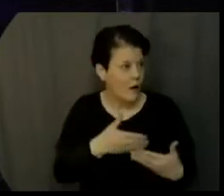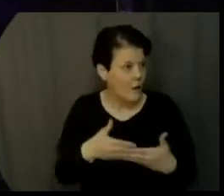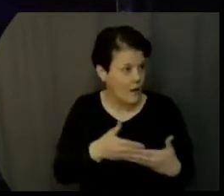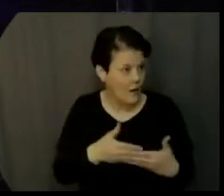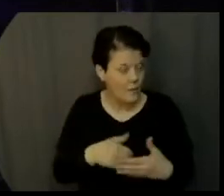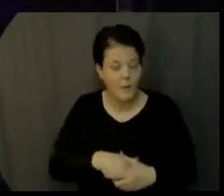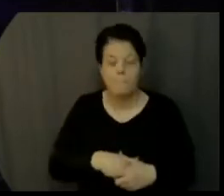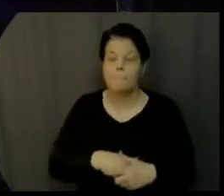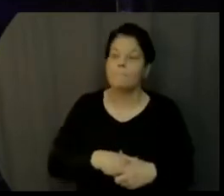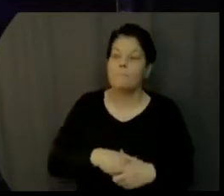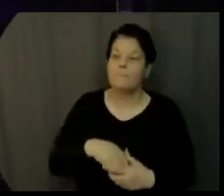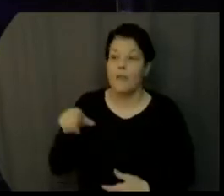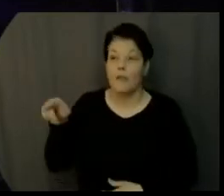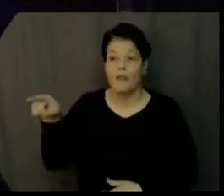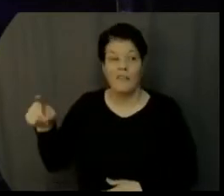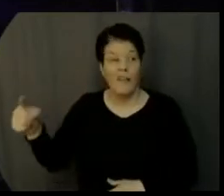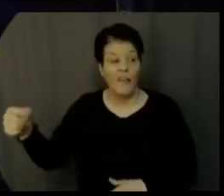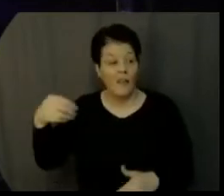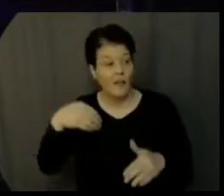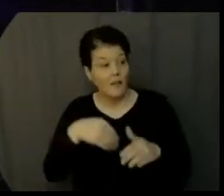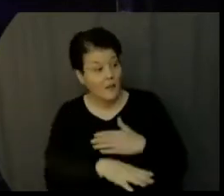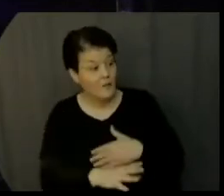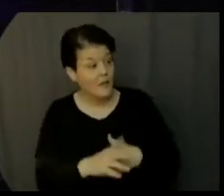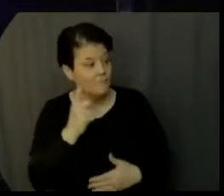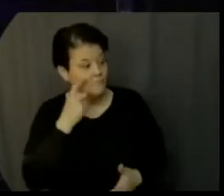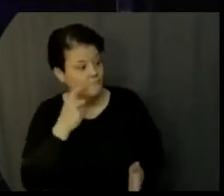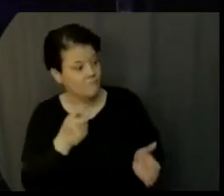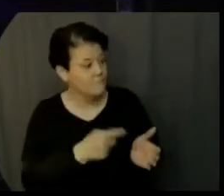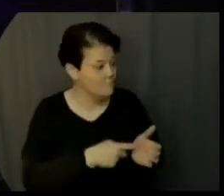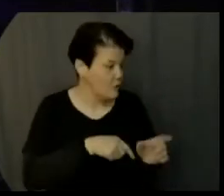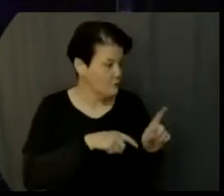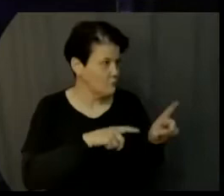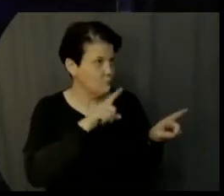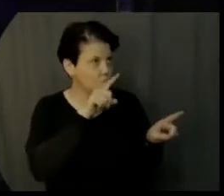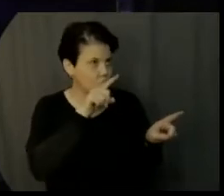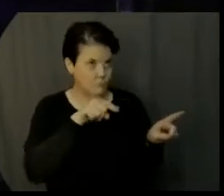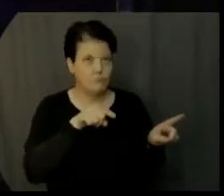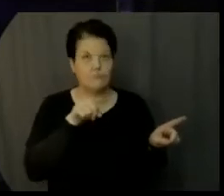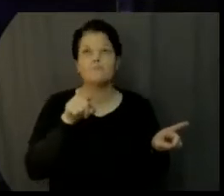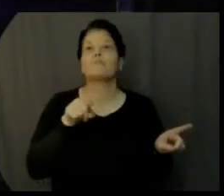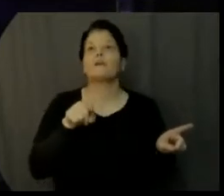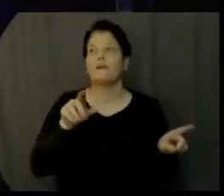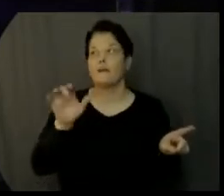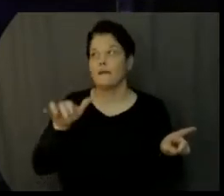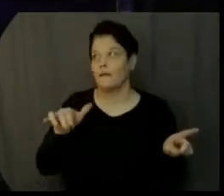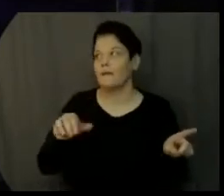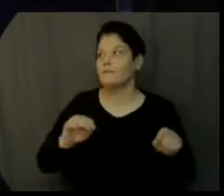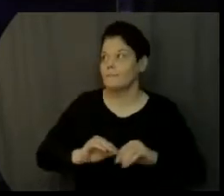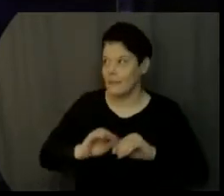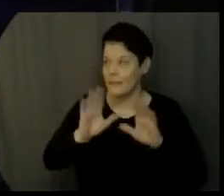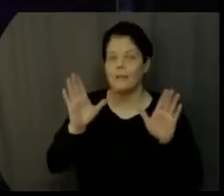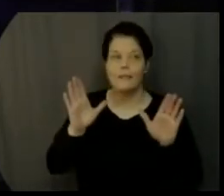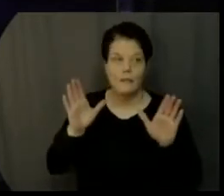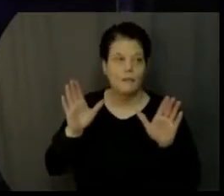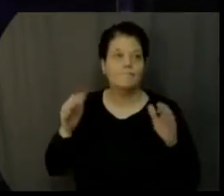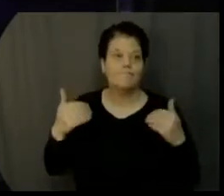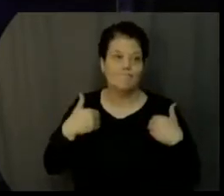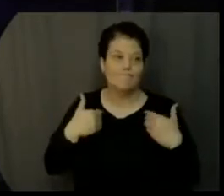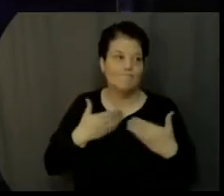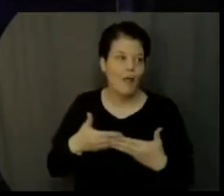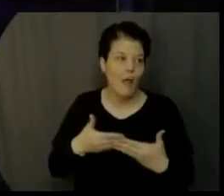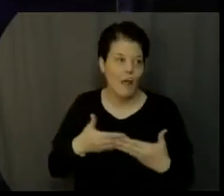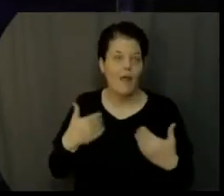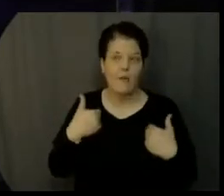could see just from things around the house, things around the room, that we did have a baby in the house. It wouldn't take them that long because they're